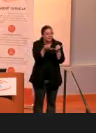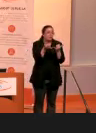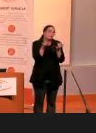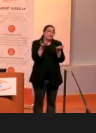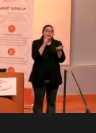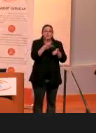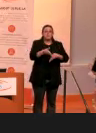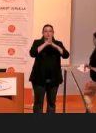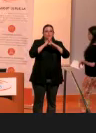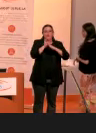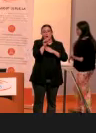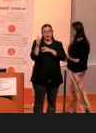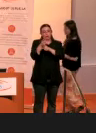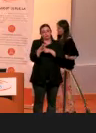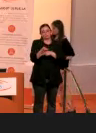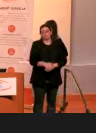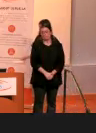happening.